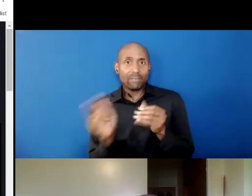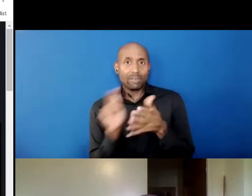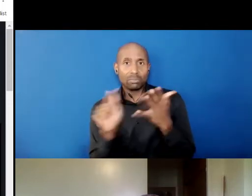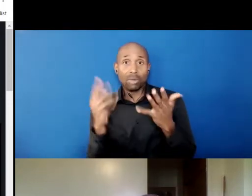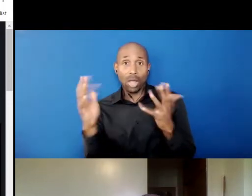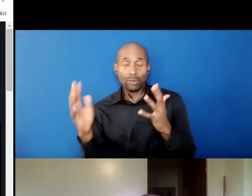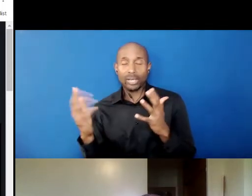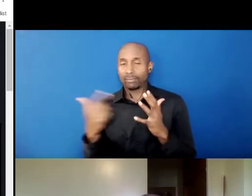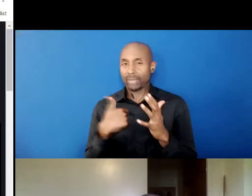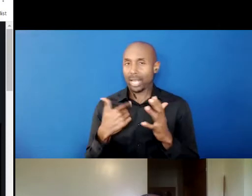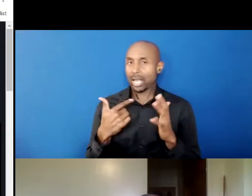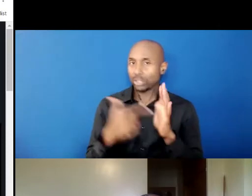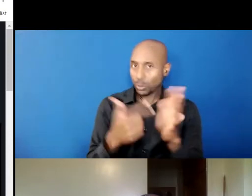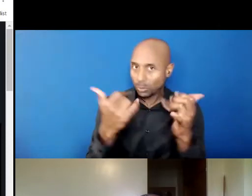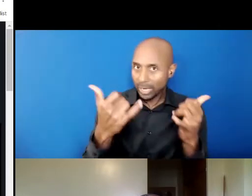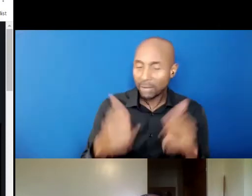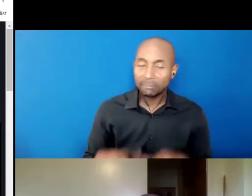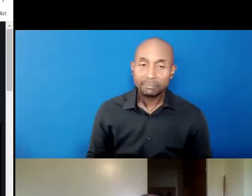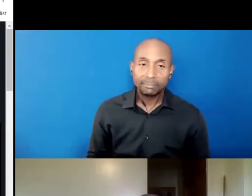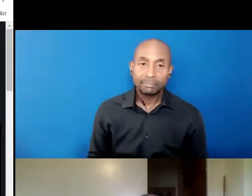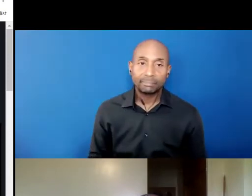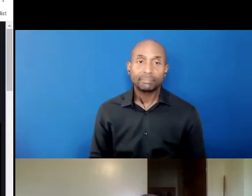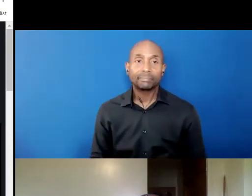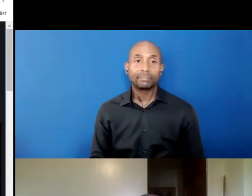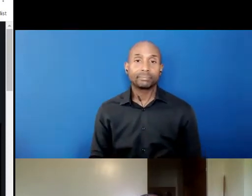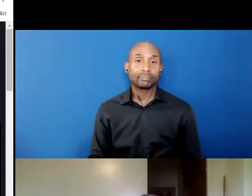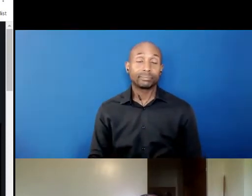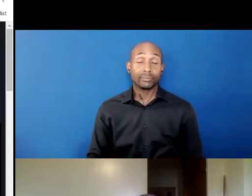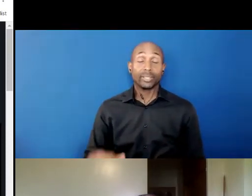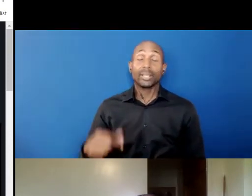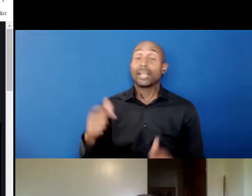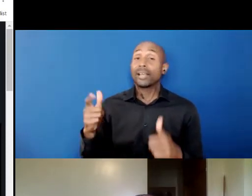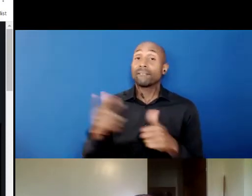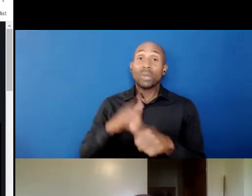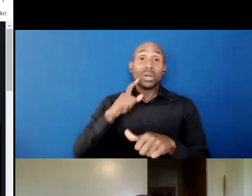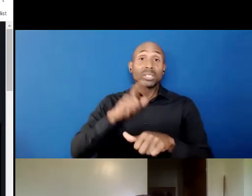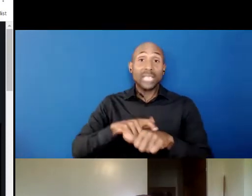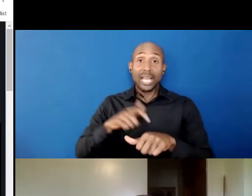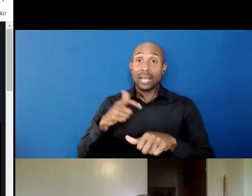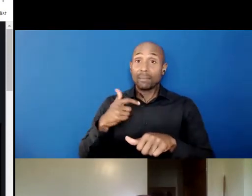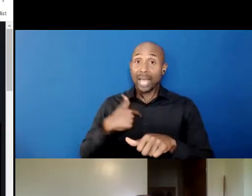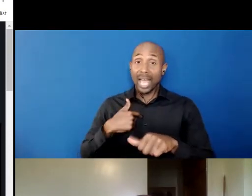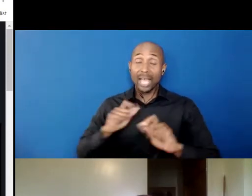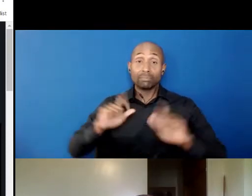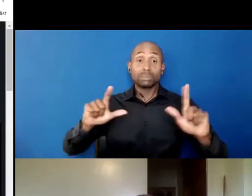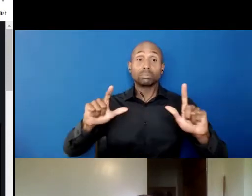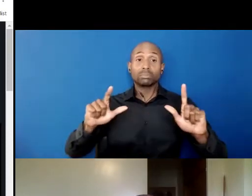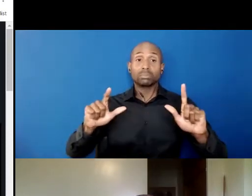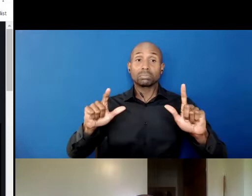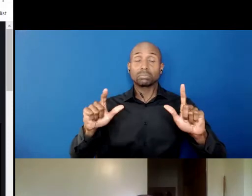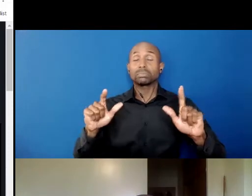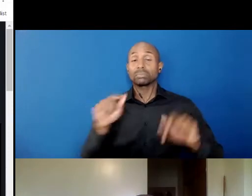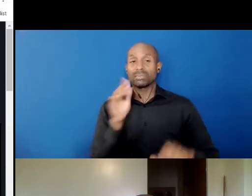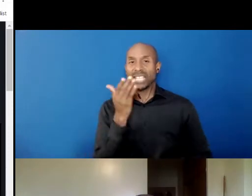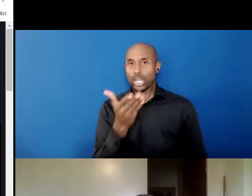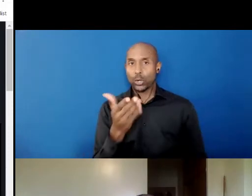my first, I guess, to go place is off to the far left. There's a